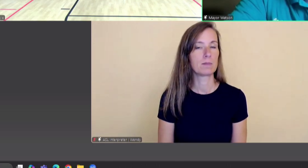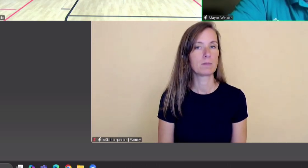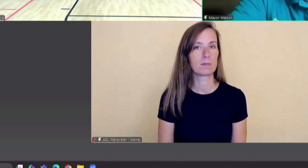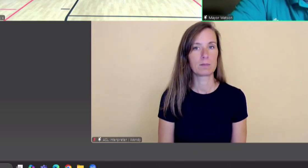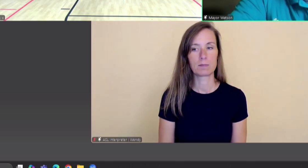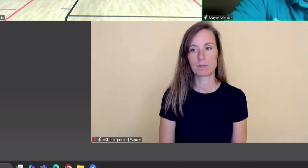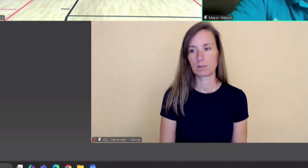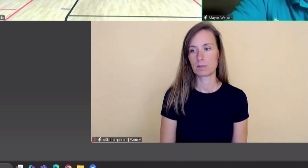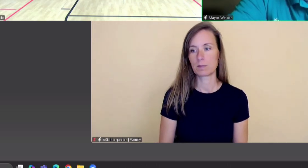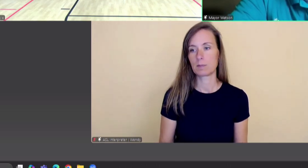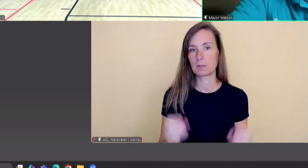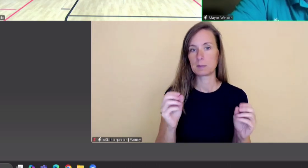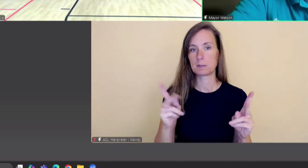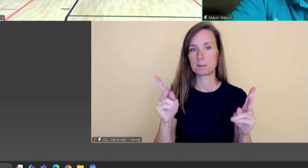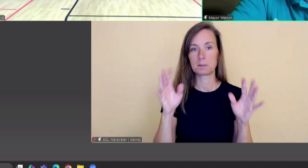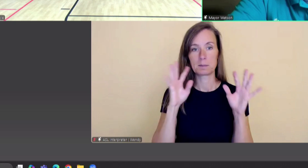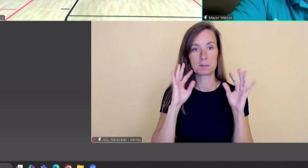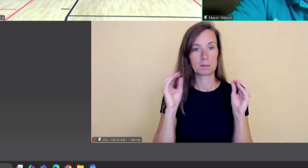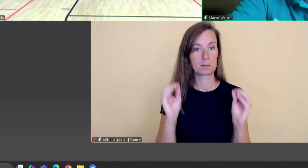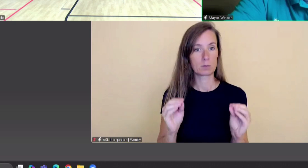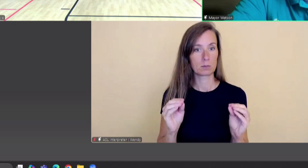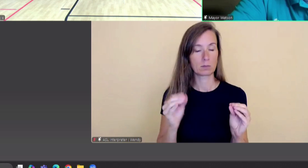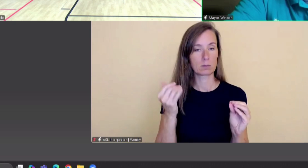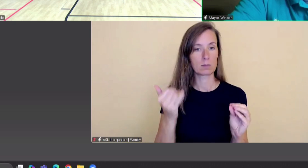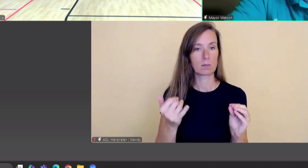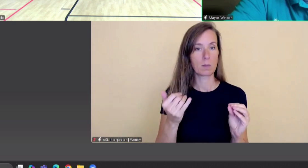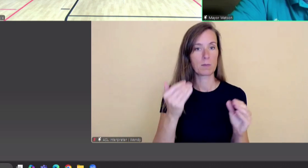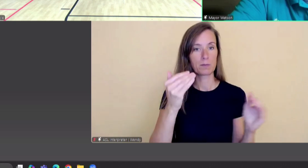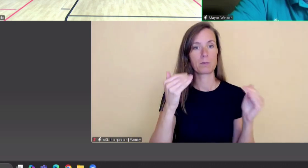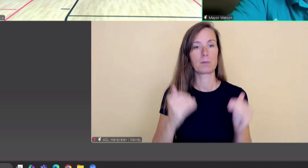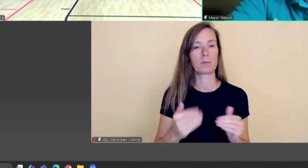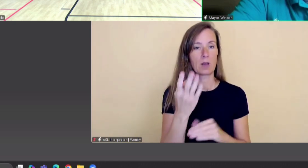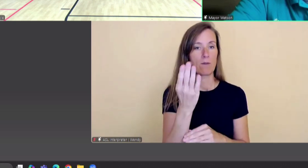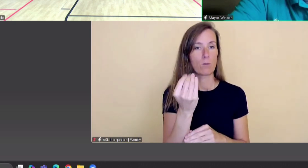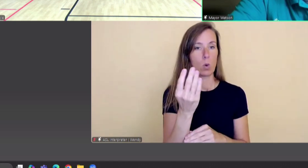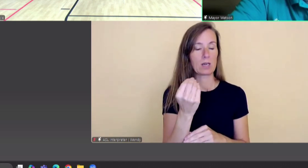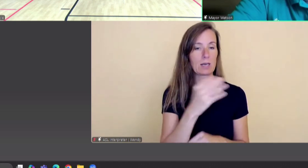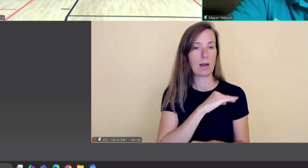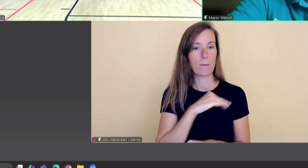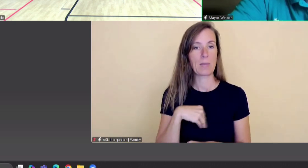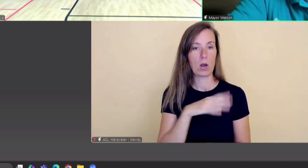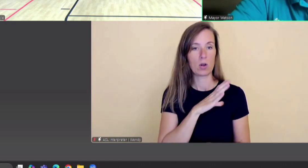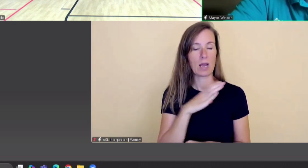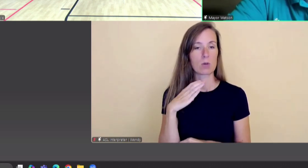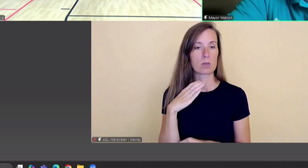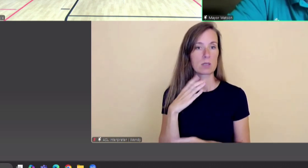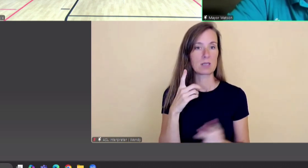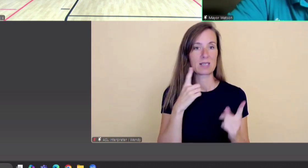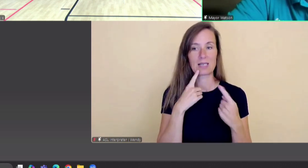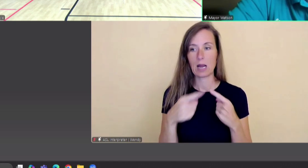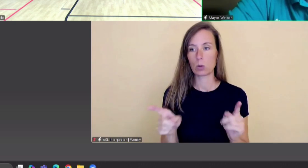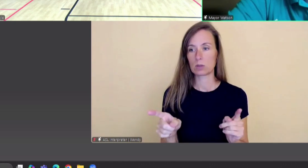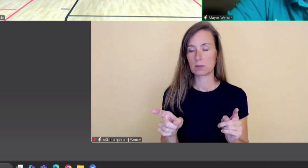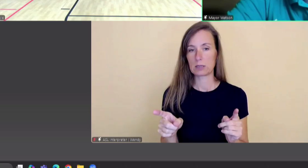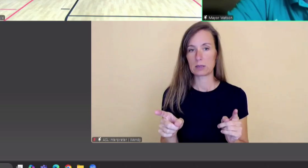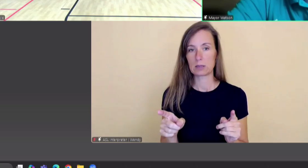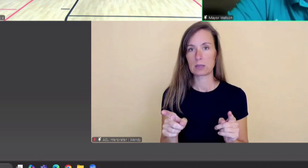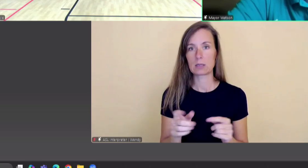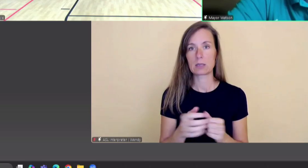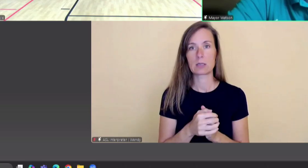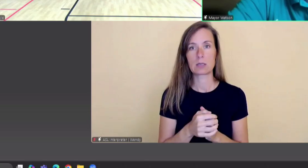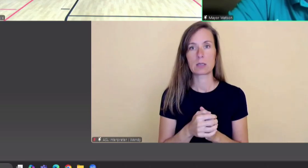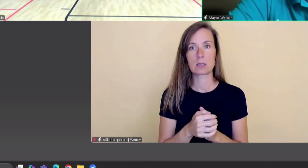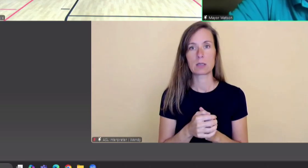Okay. Hearing none, that takes us to item 14, Mayor and Council announcements. Let us start